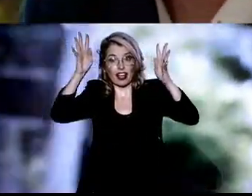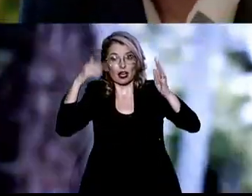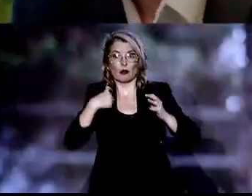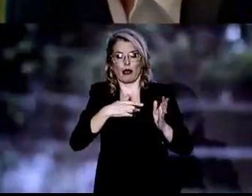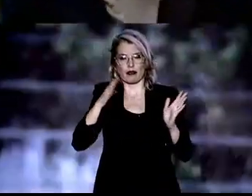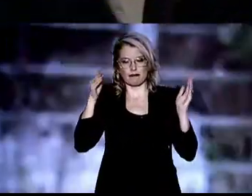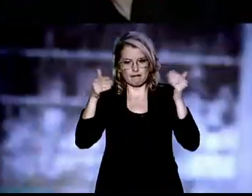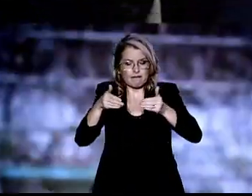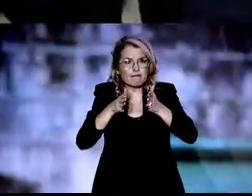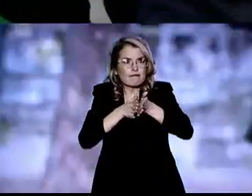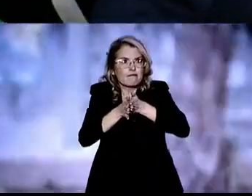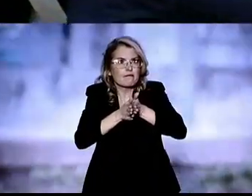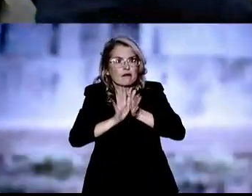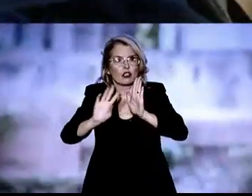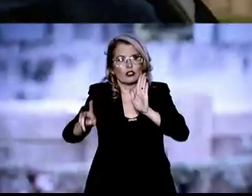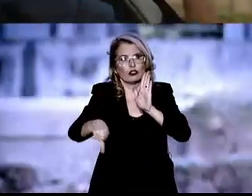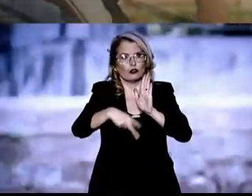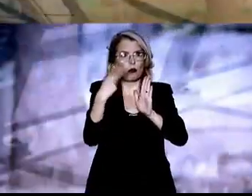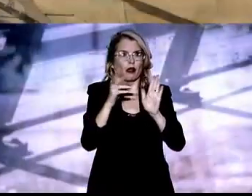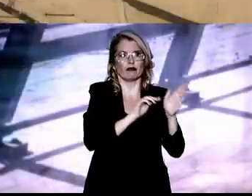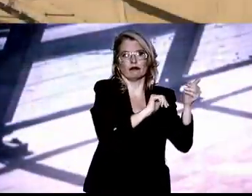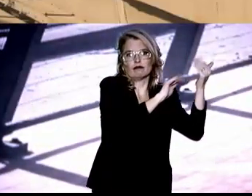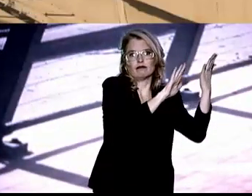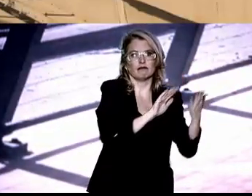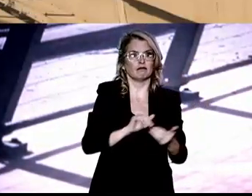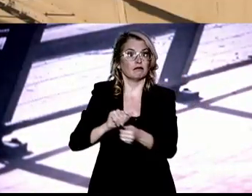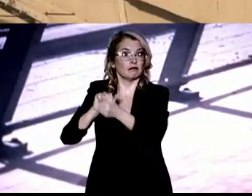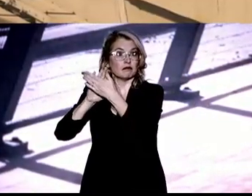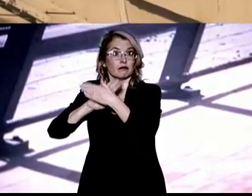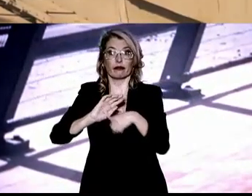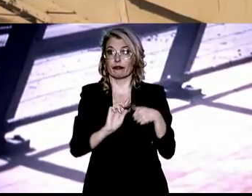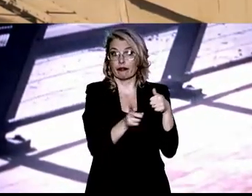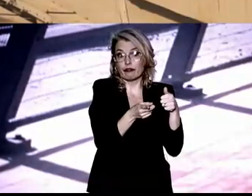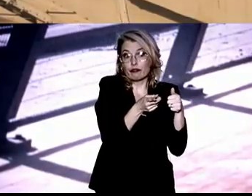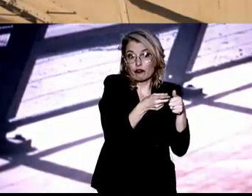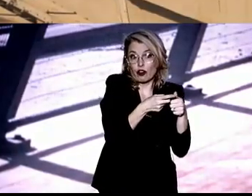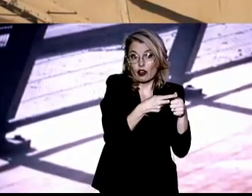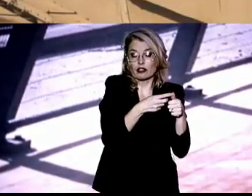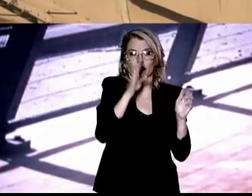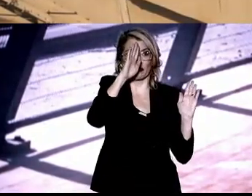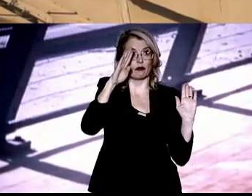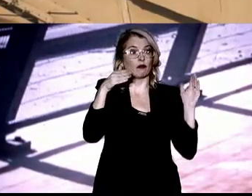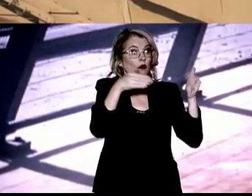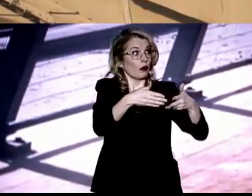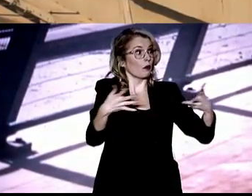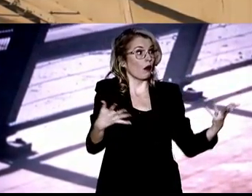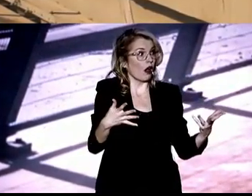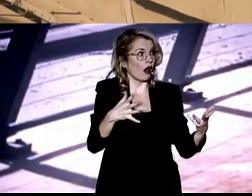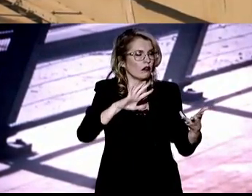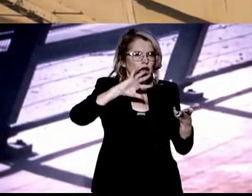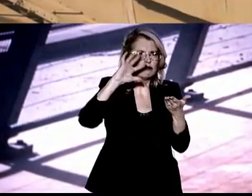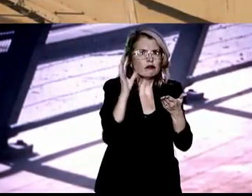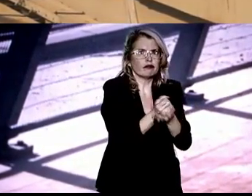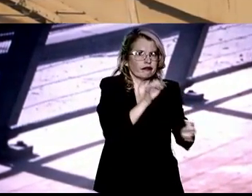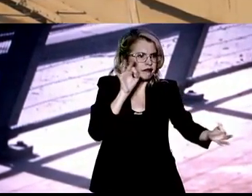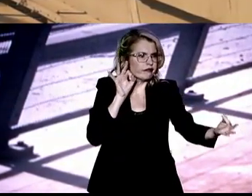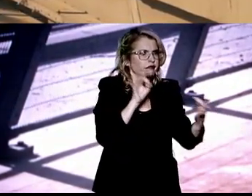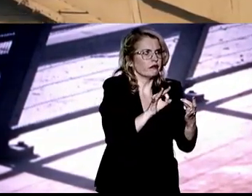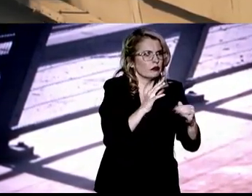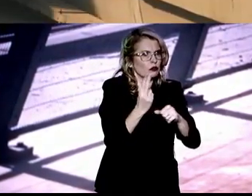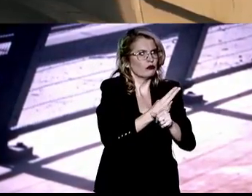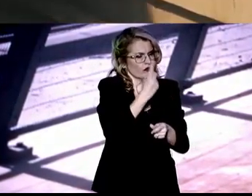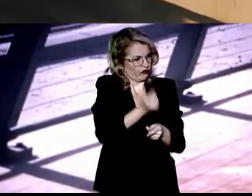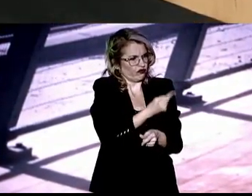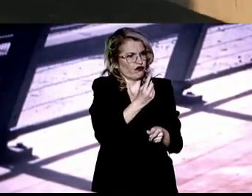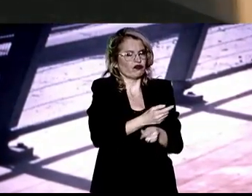are pursuing a dual approach. First, we are focusing on optimizing the use of traditional